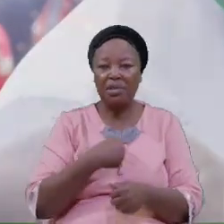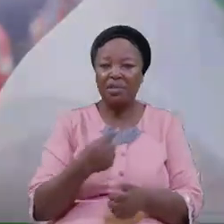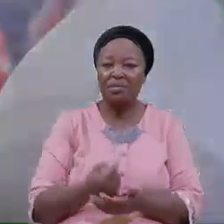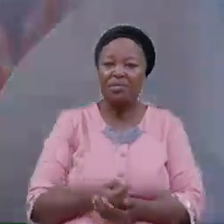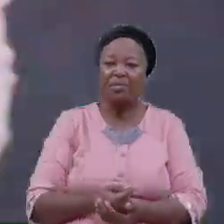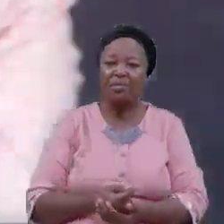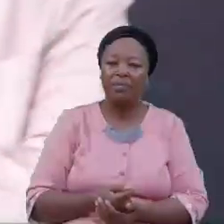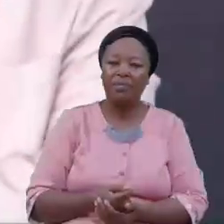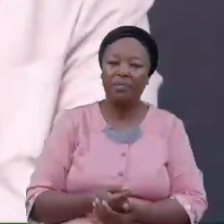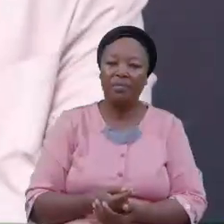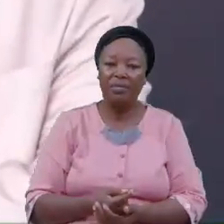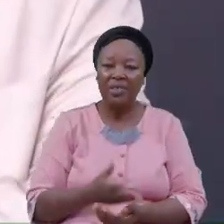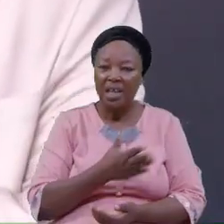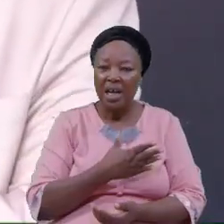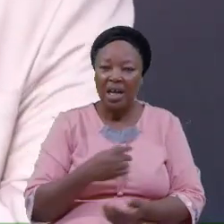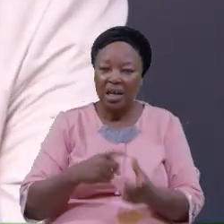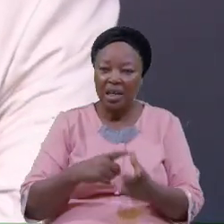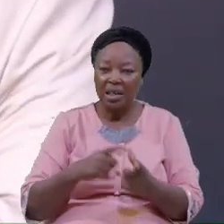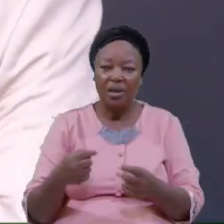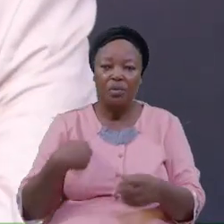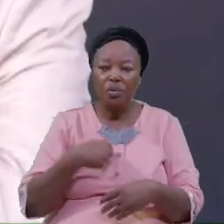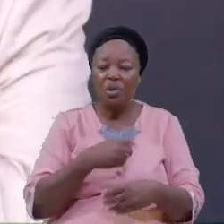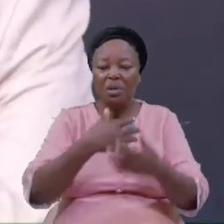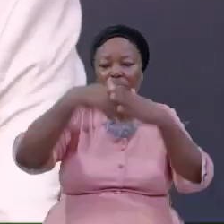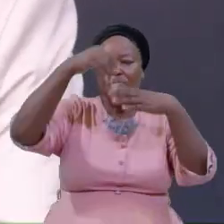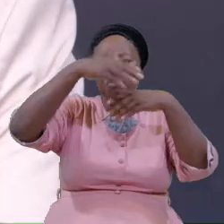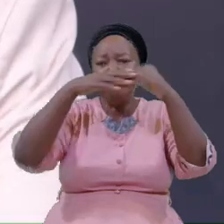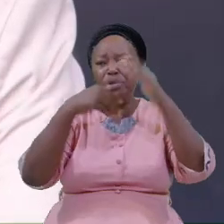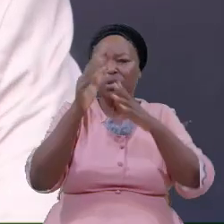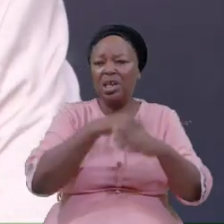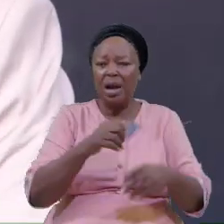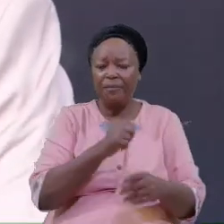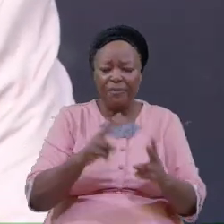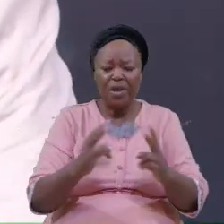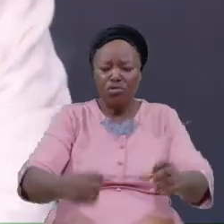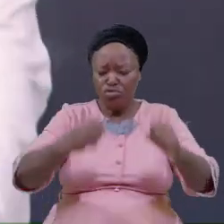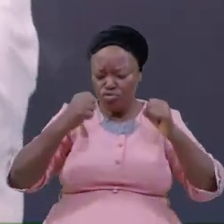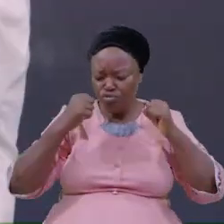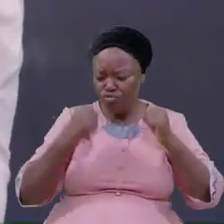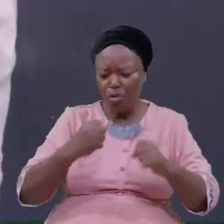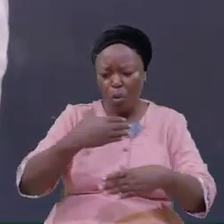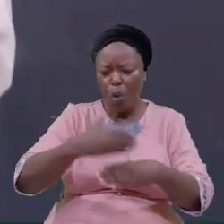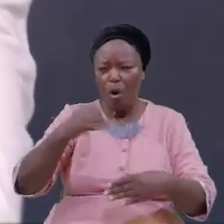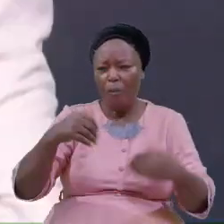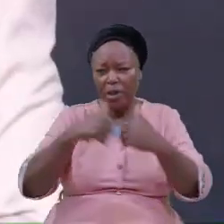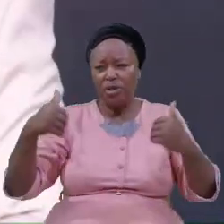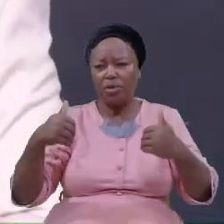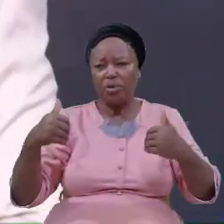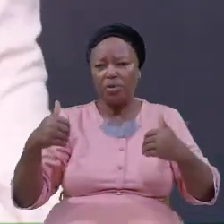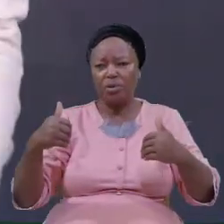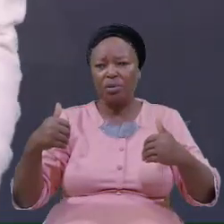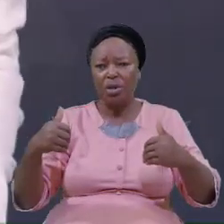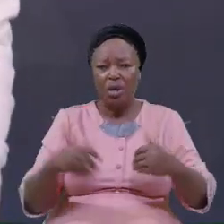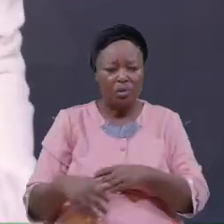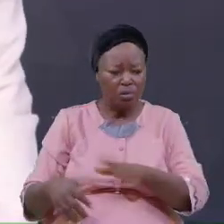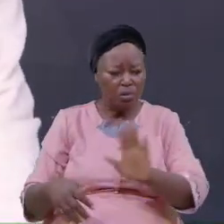And we erect a very strong wall. A partition. Those people on the other side